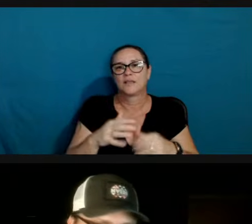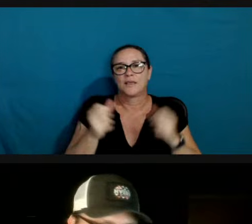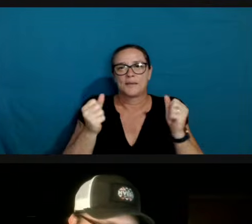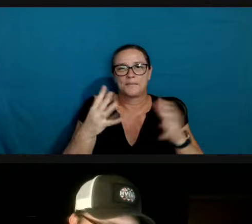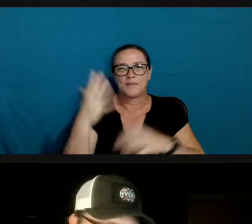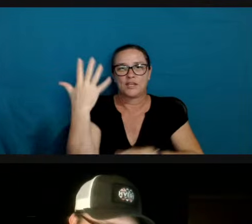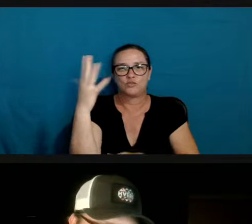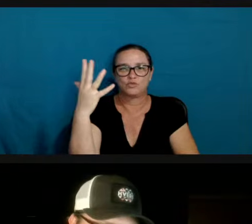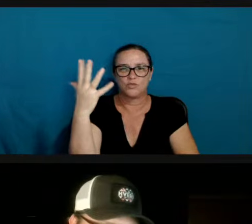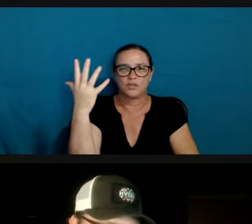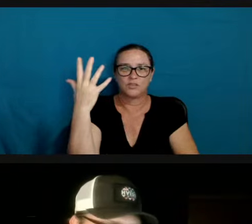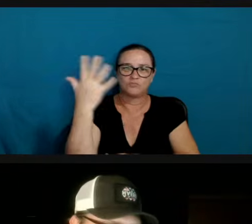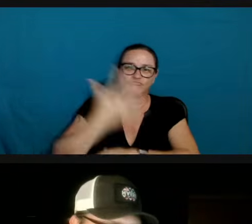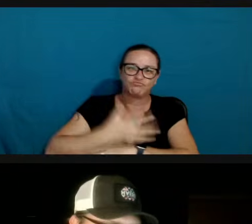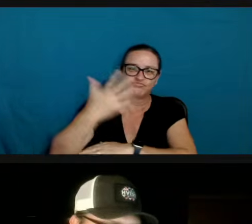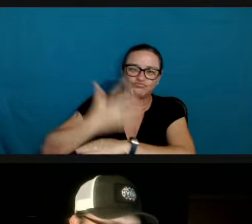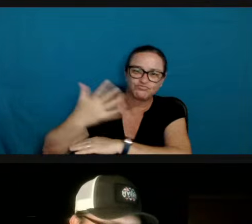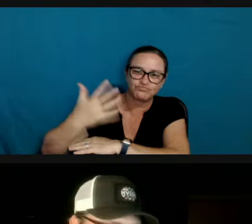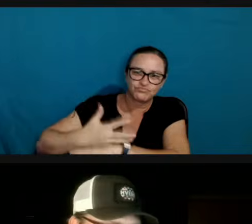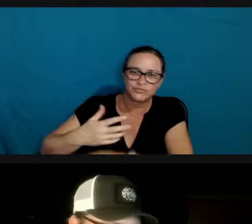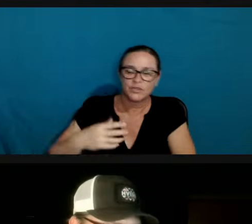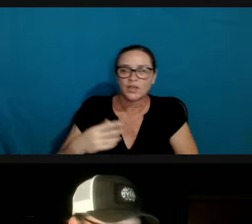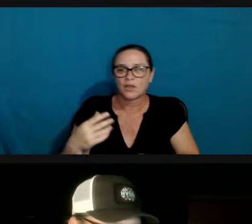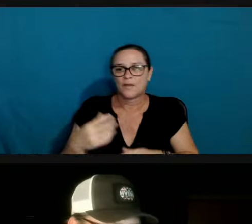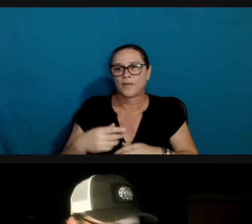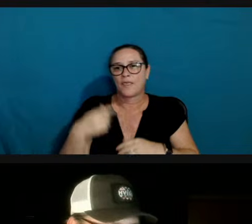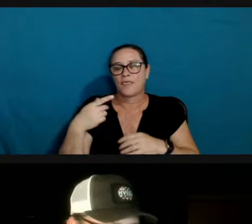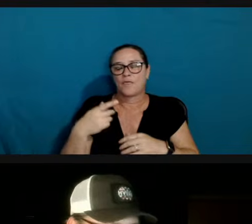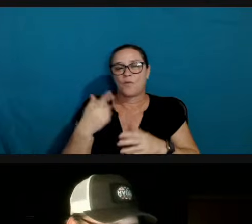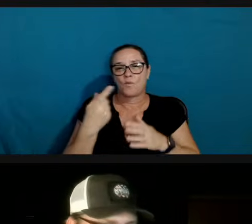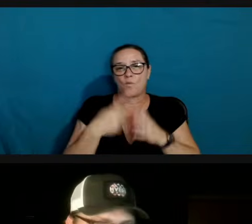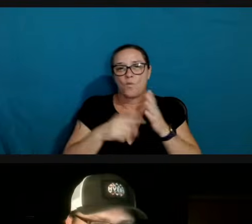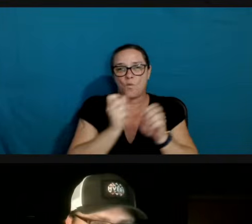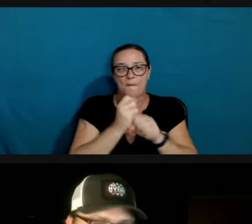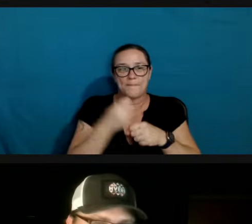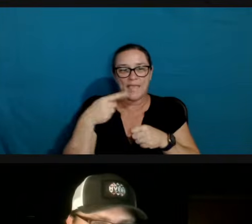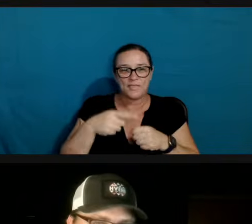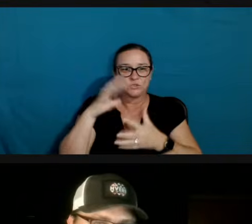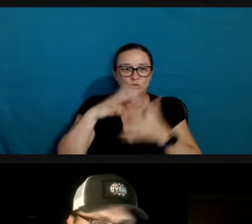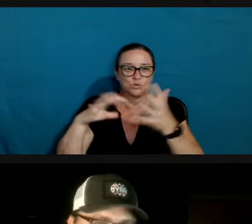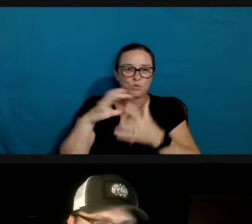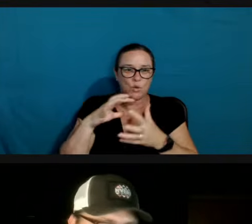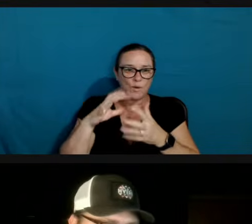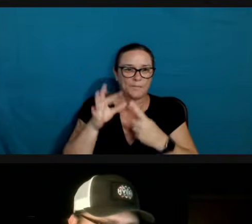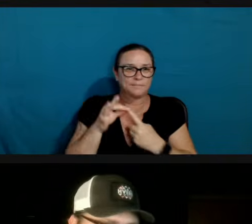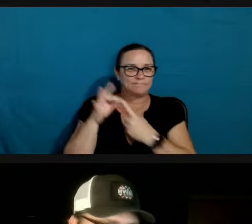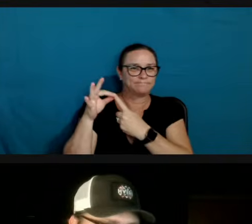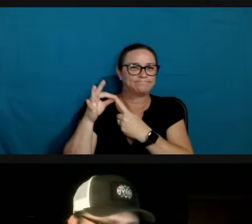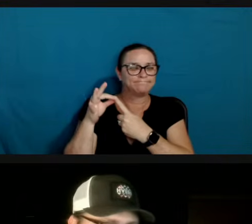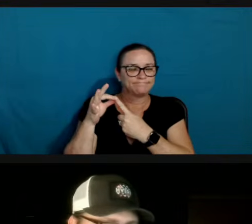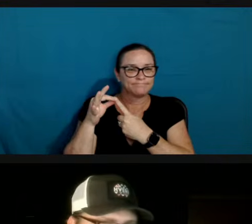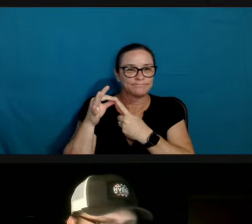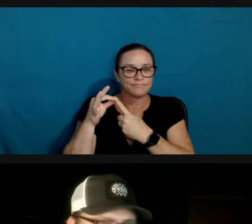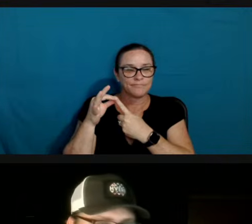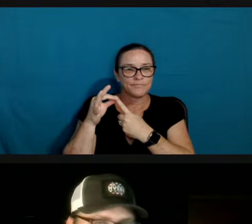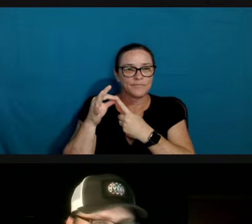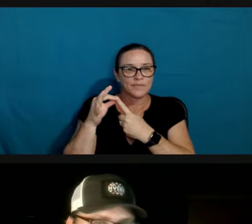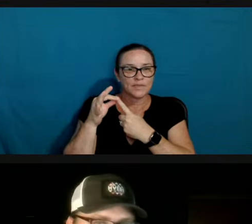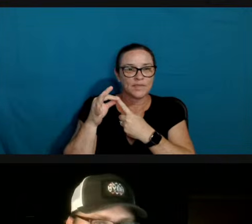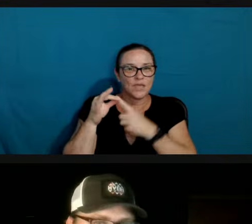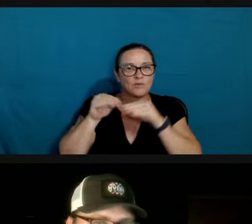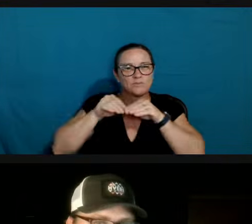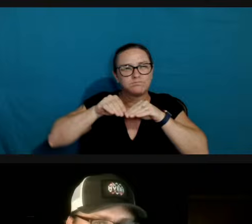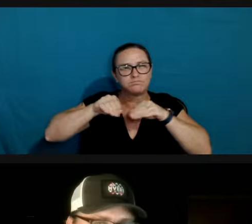trees. What made this storm, somewhat special is how distributed it was.